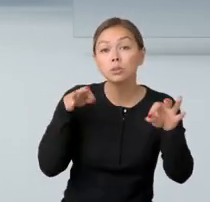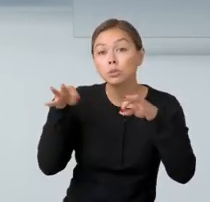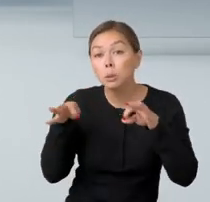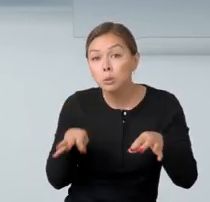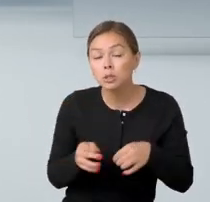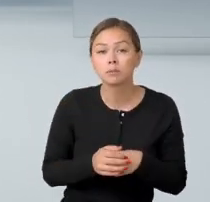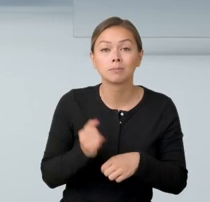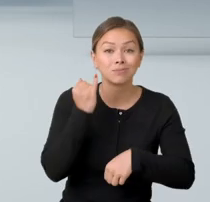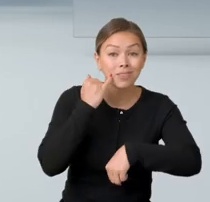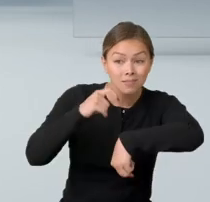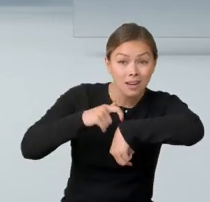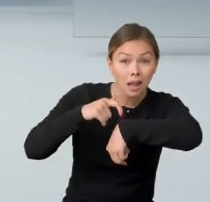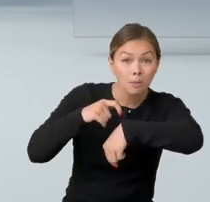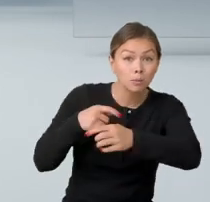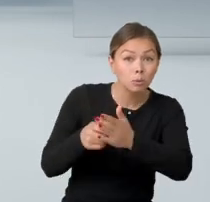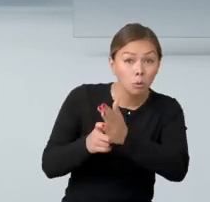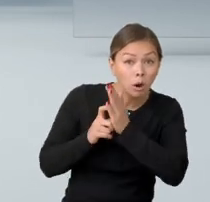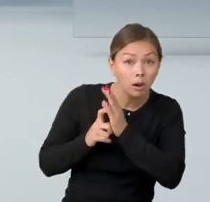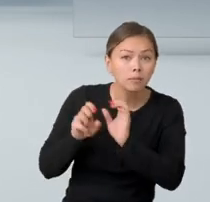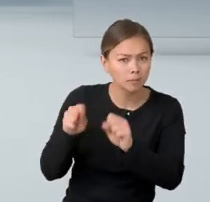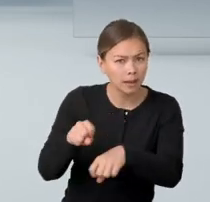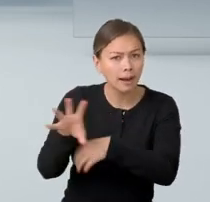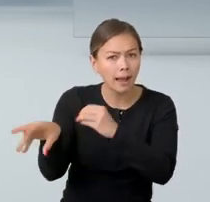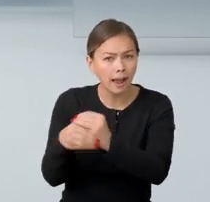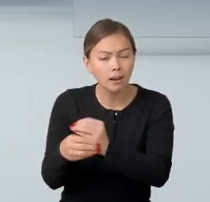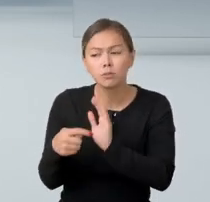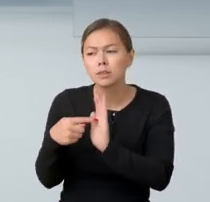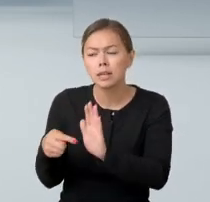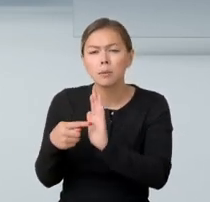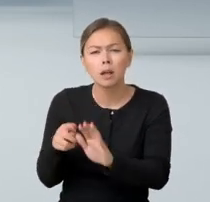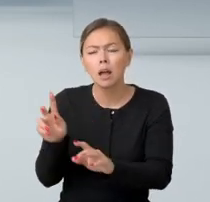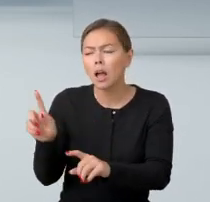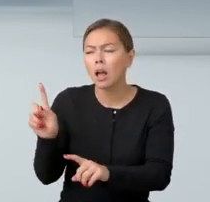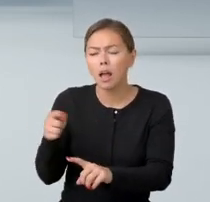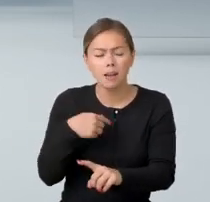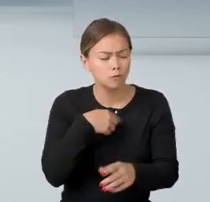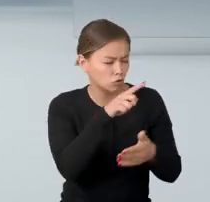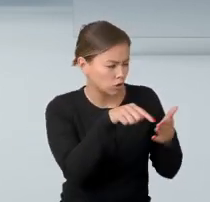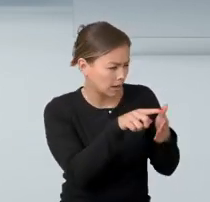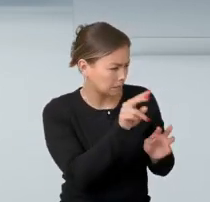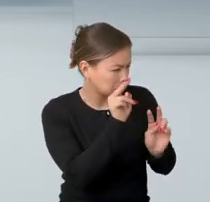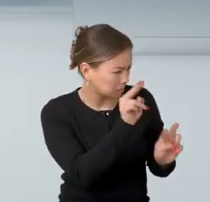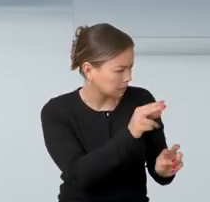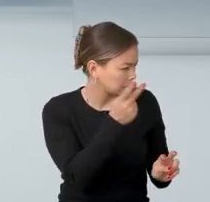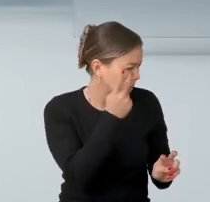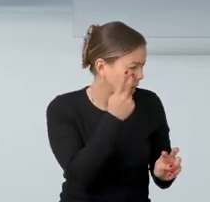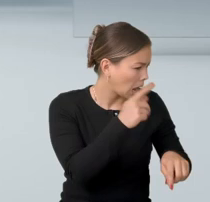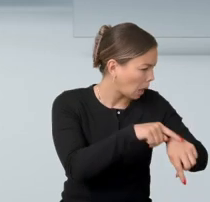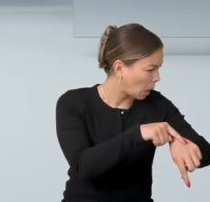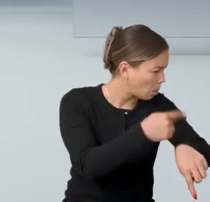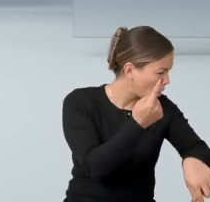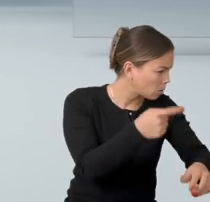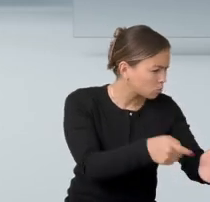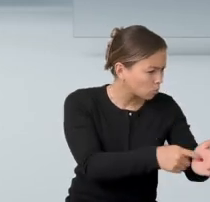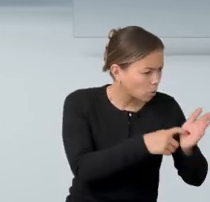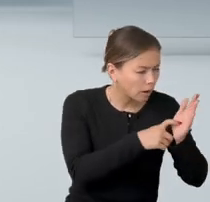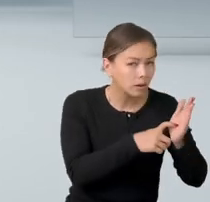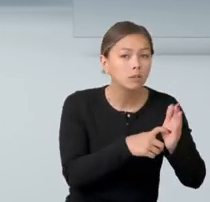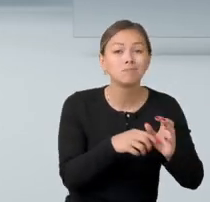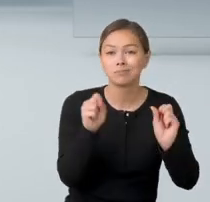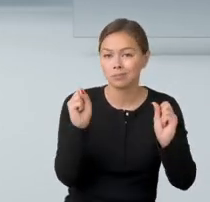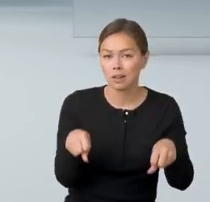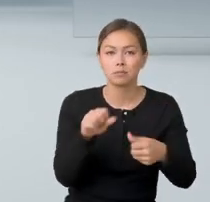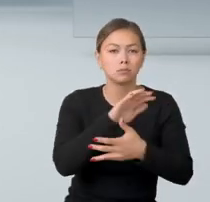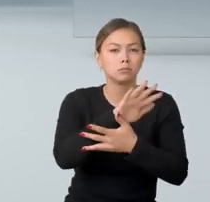to my task add a description to my task any via duration if I need for example to check how long someone is taken